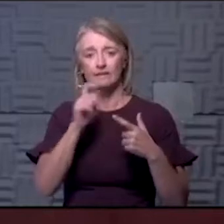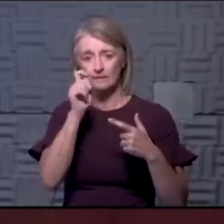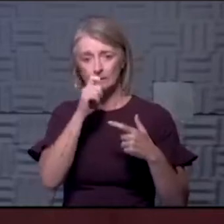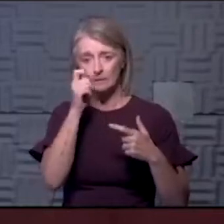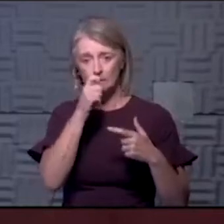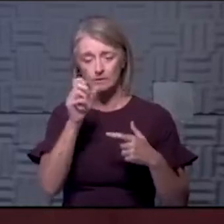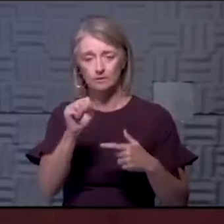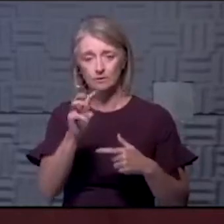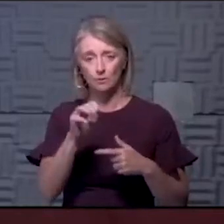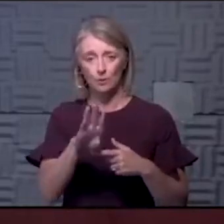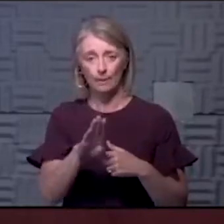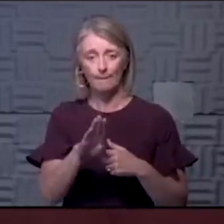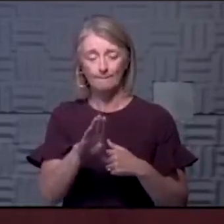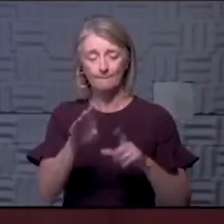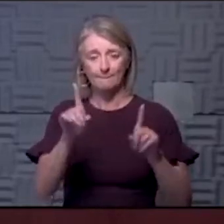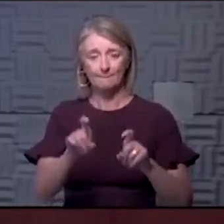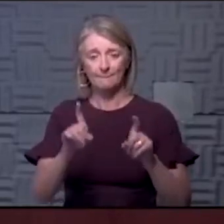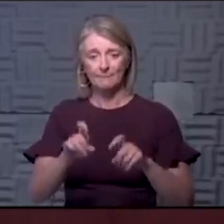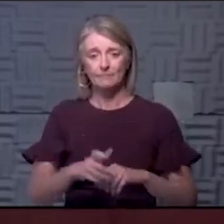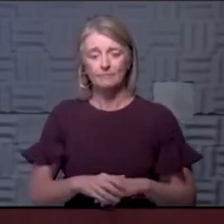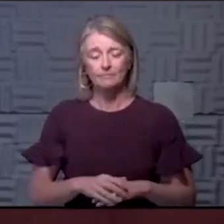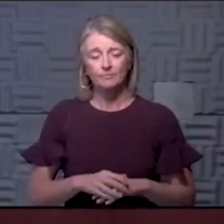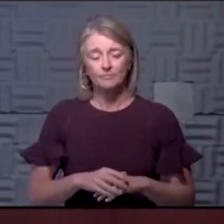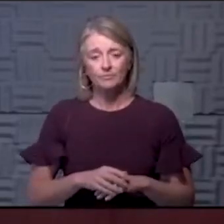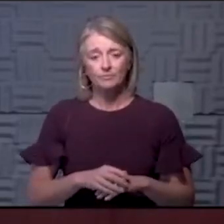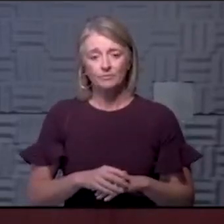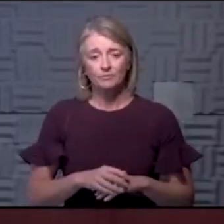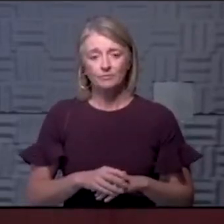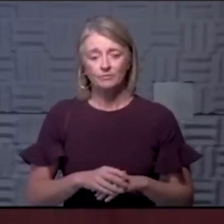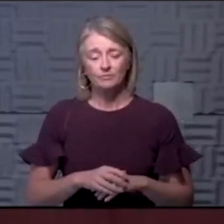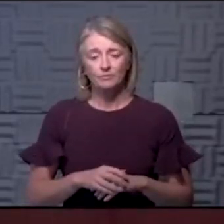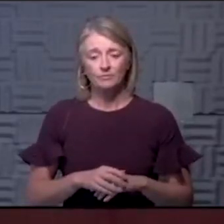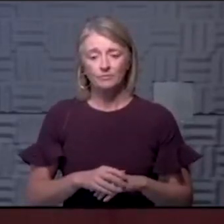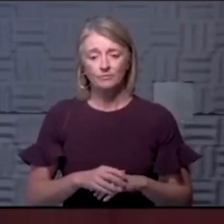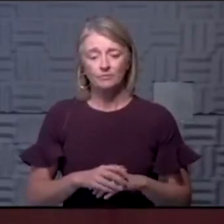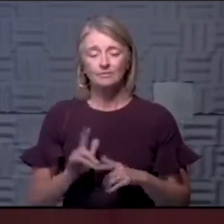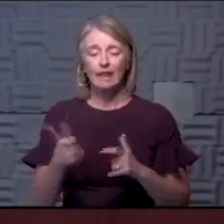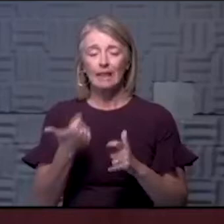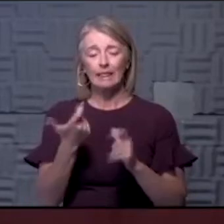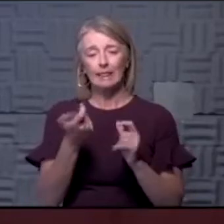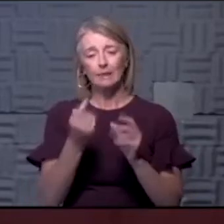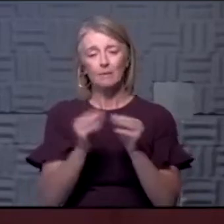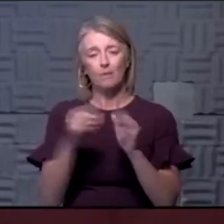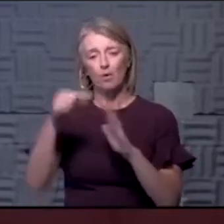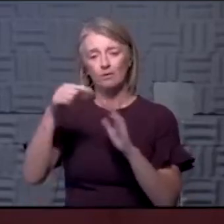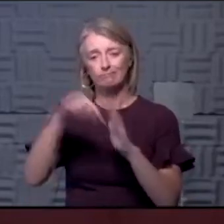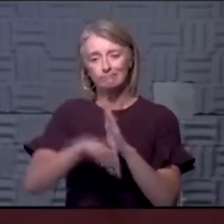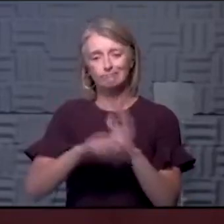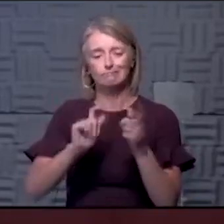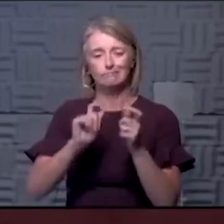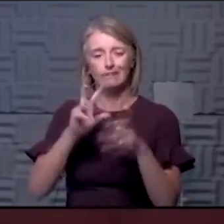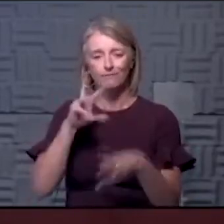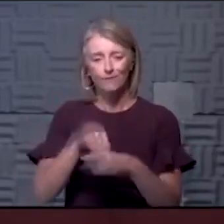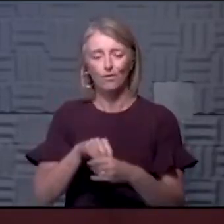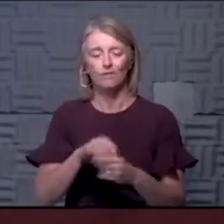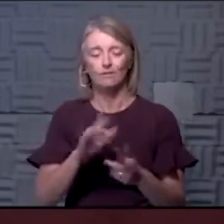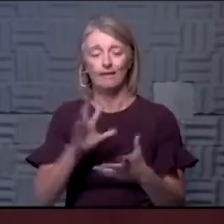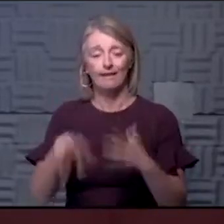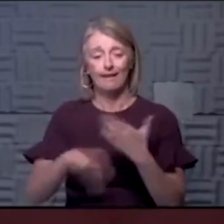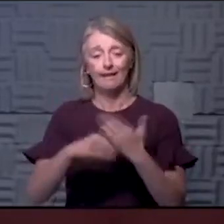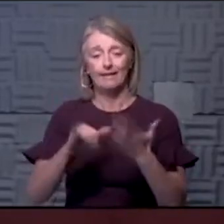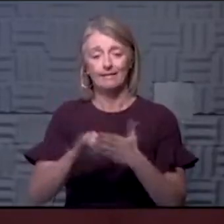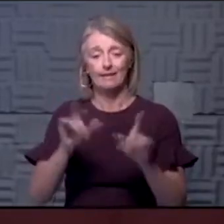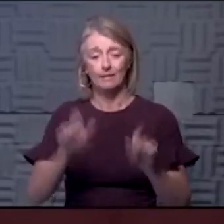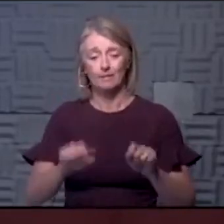brain biopsy. It feels better, than doing the symptomatic testing, which is still a nasal swab. So it's a little bit more involved. And so adding that capacity and